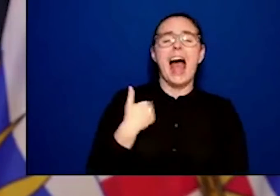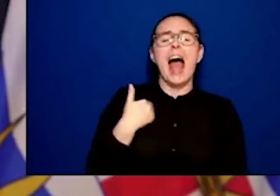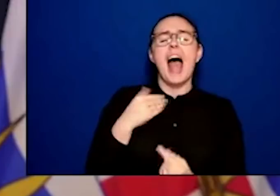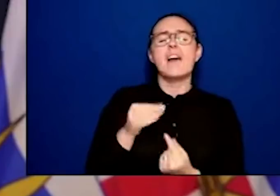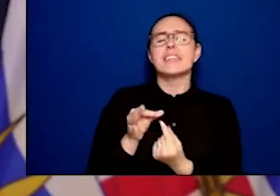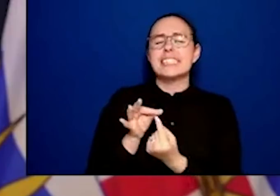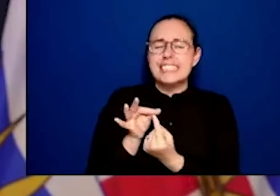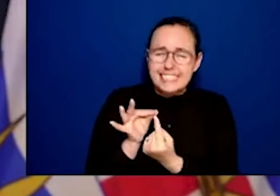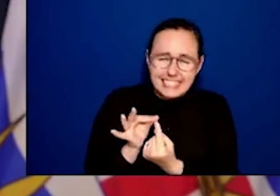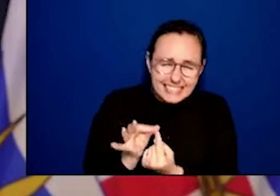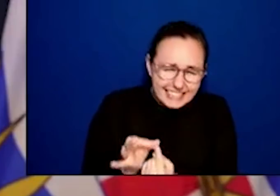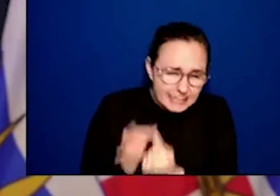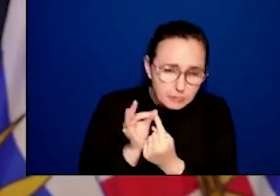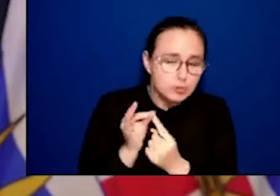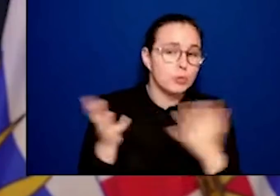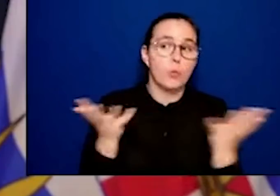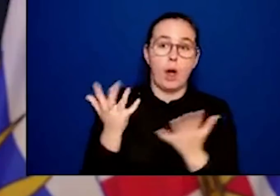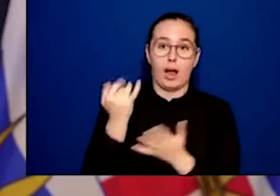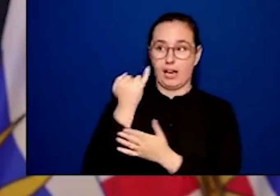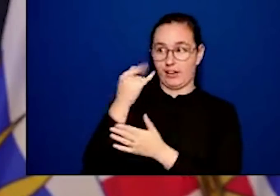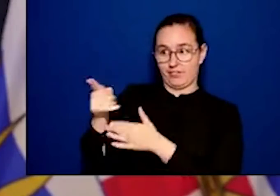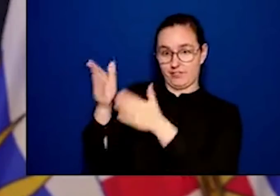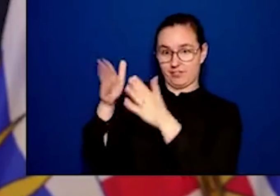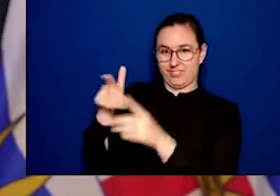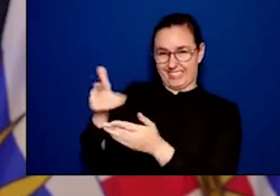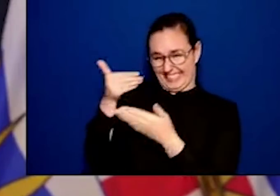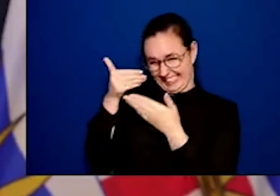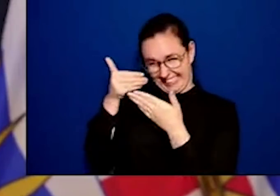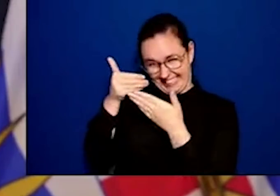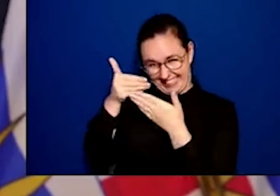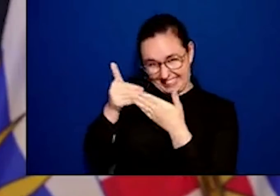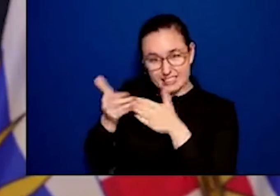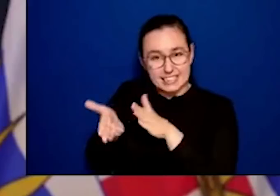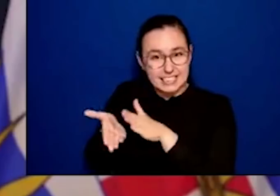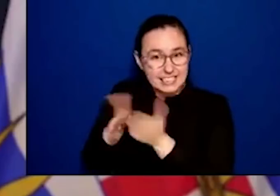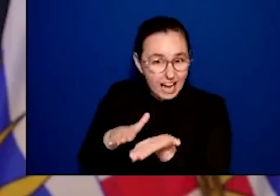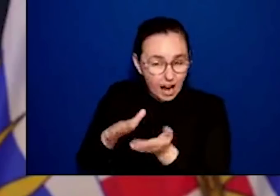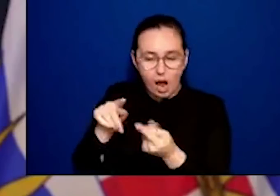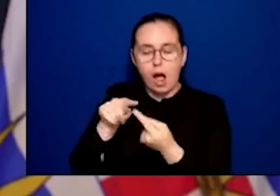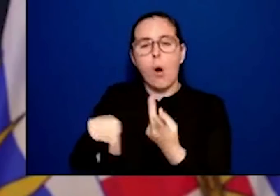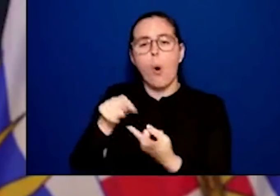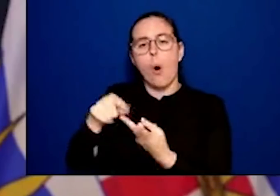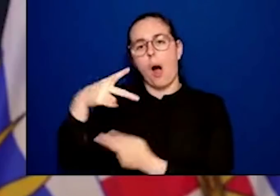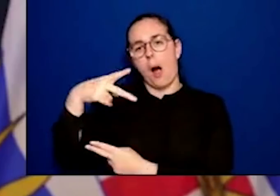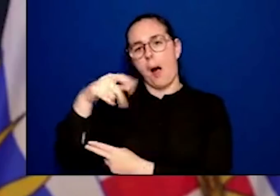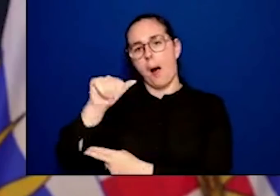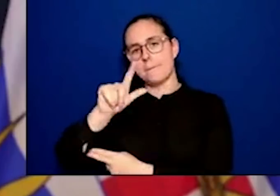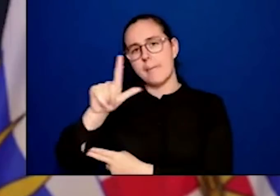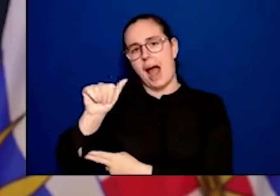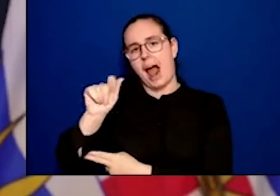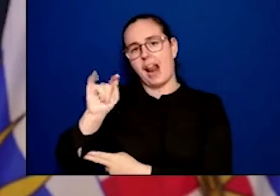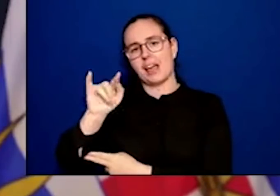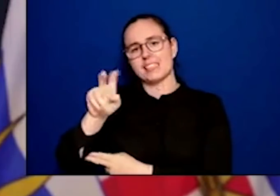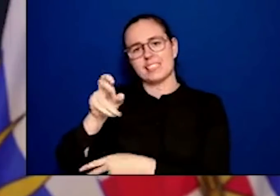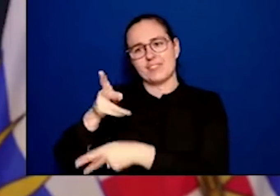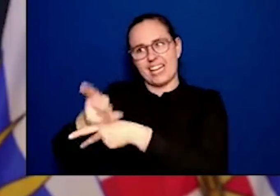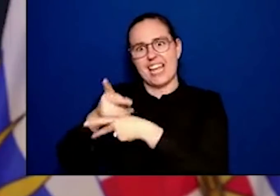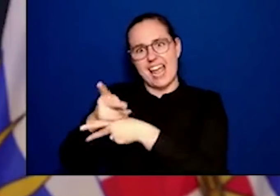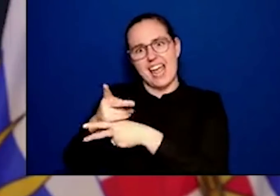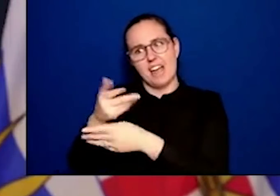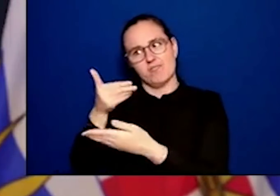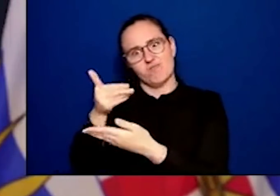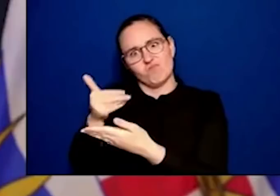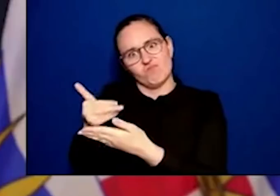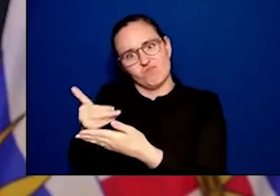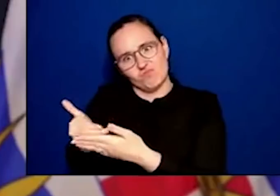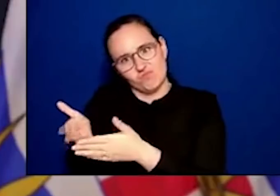This coming weekend is Thanksgiving, when many of us typically gather with family and friends over a meal. And I want